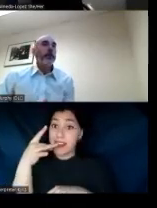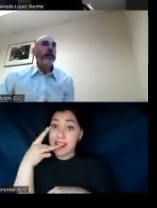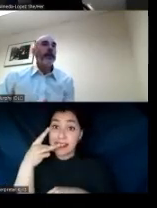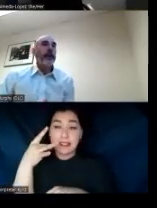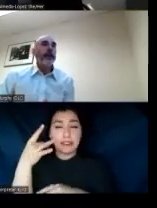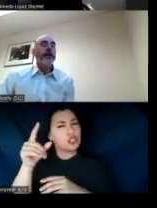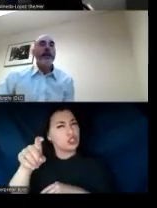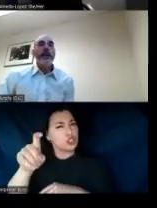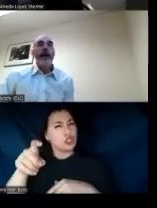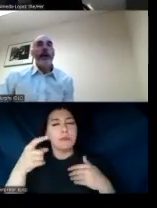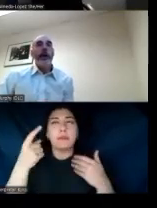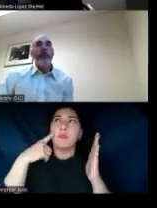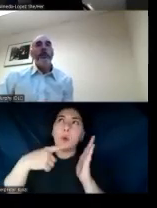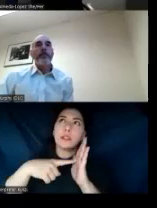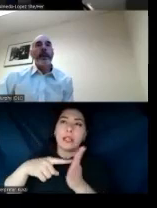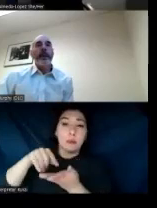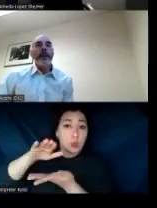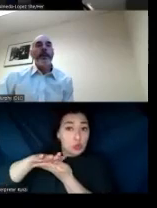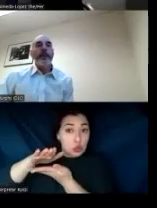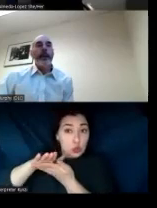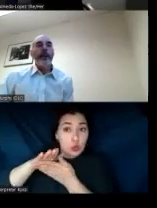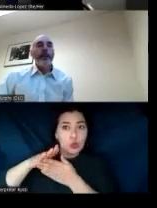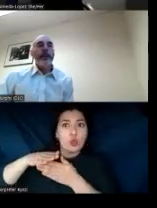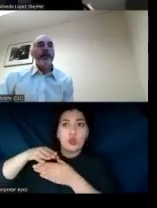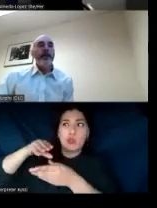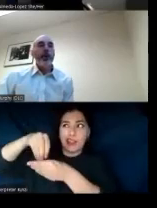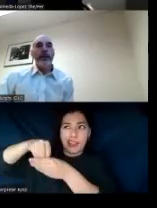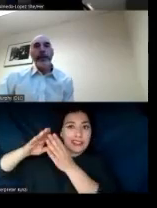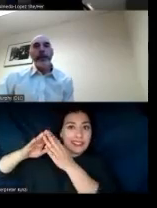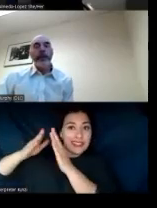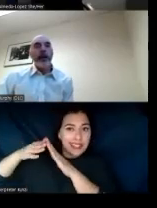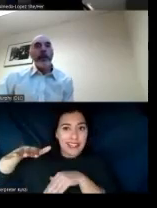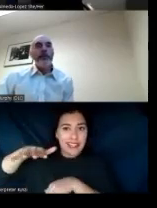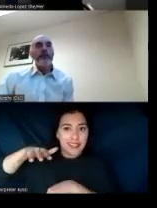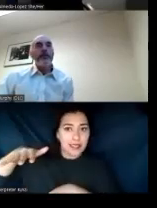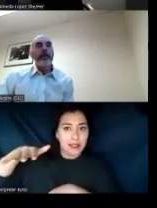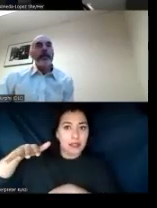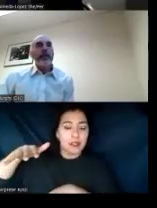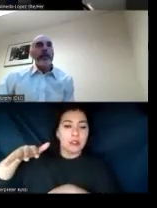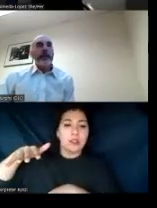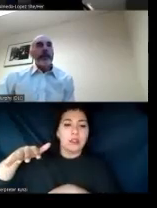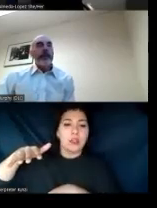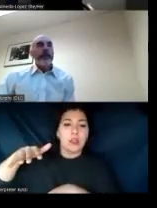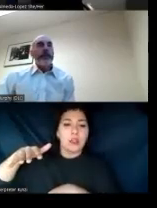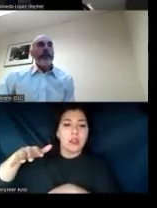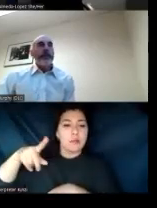in an urban setting, and there's only